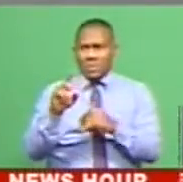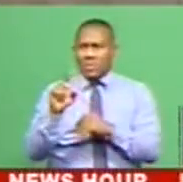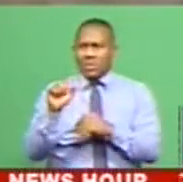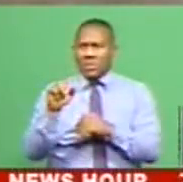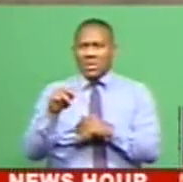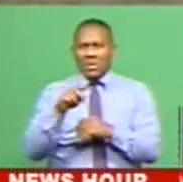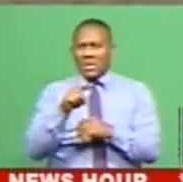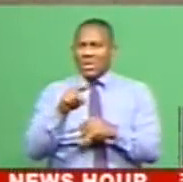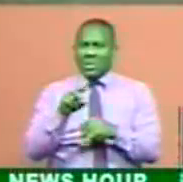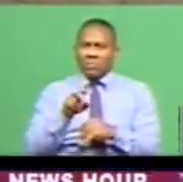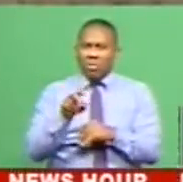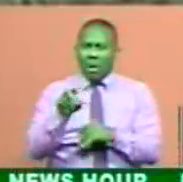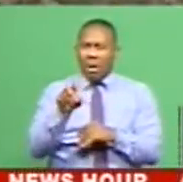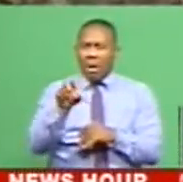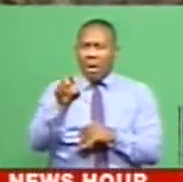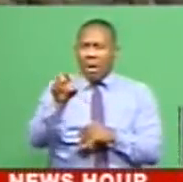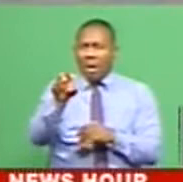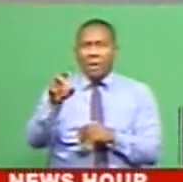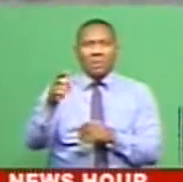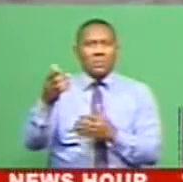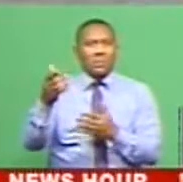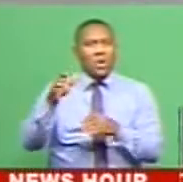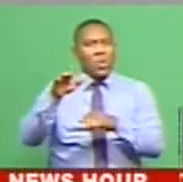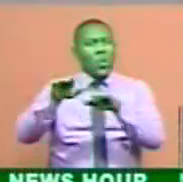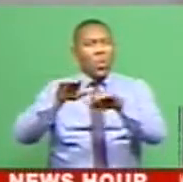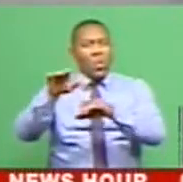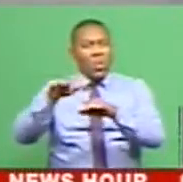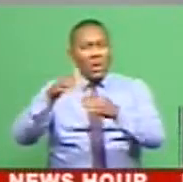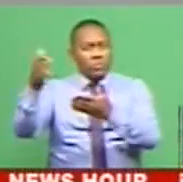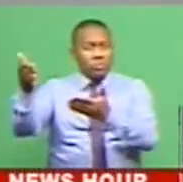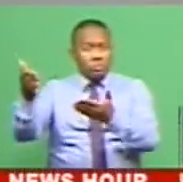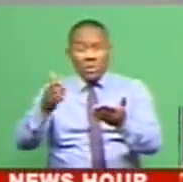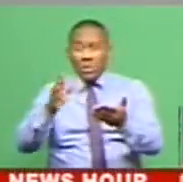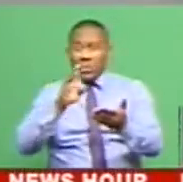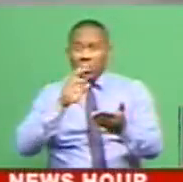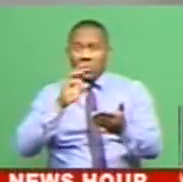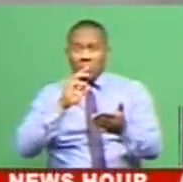travelled long distances to fetch water for domestic use and construction purposes.